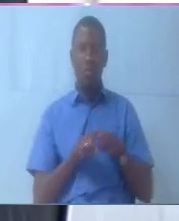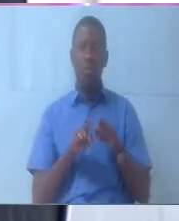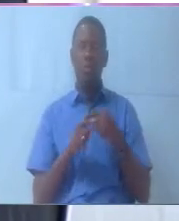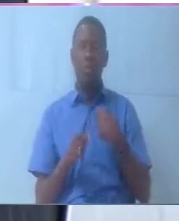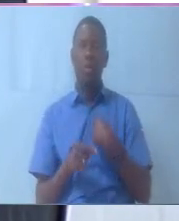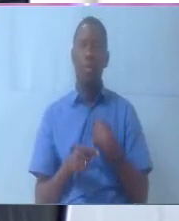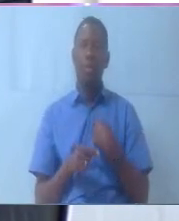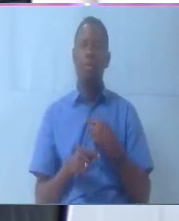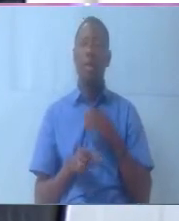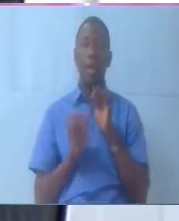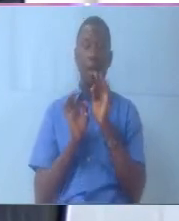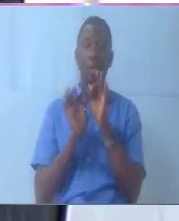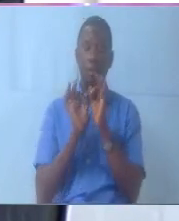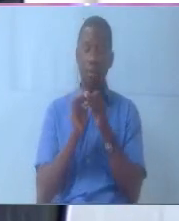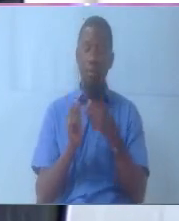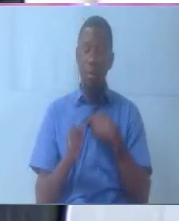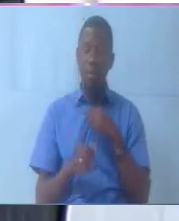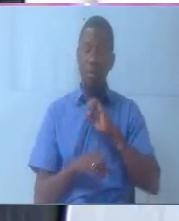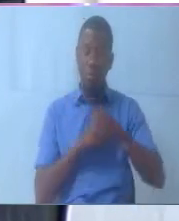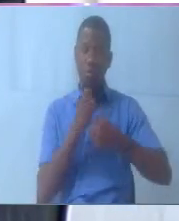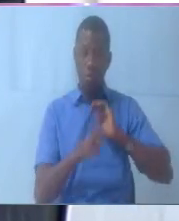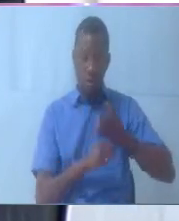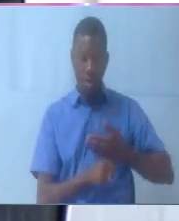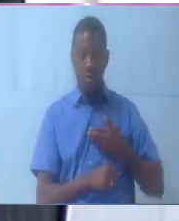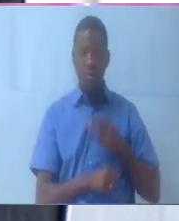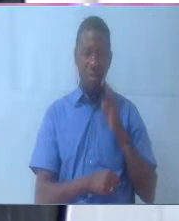my wife to go and meet the Chief Justice.